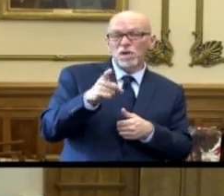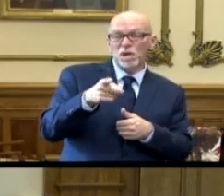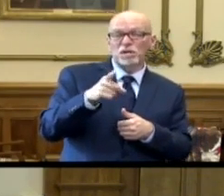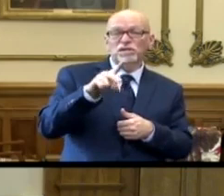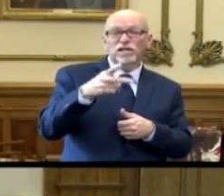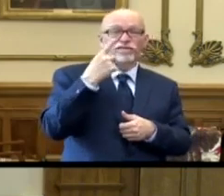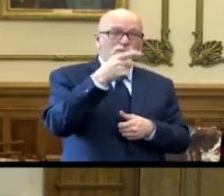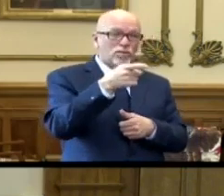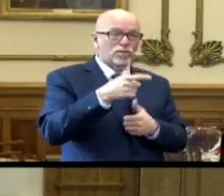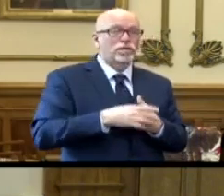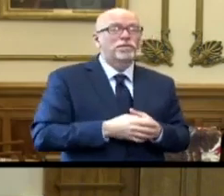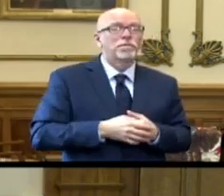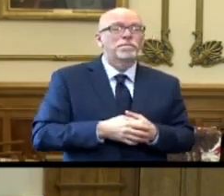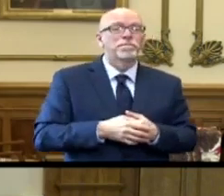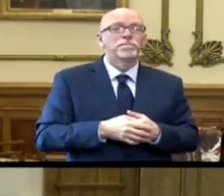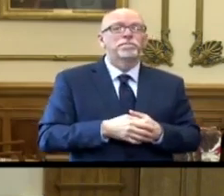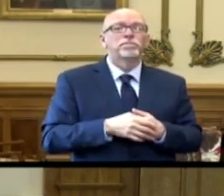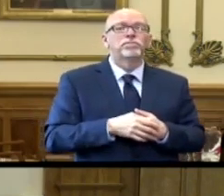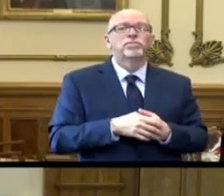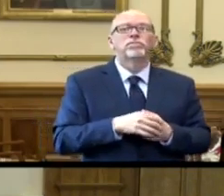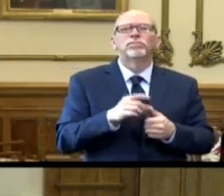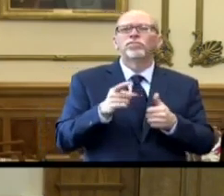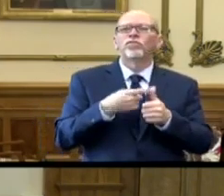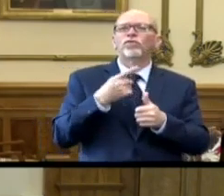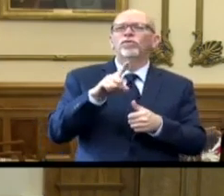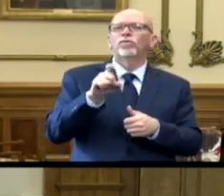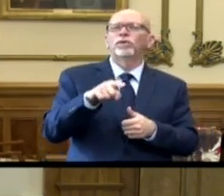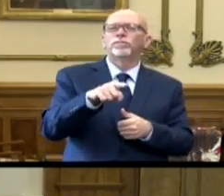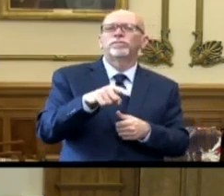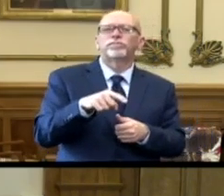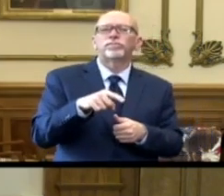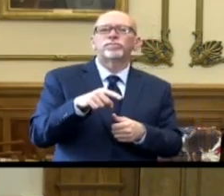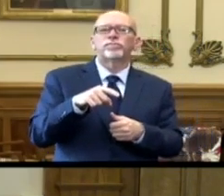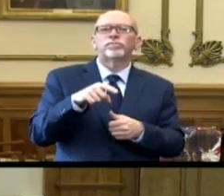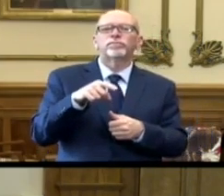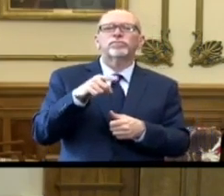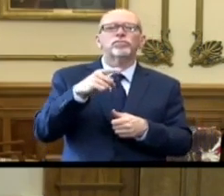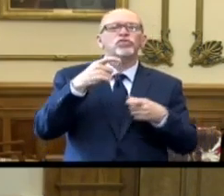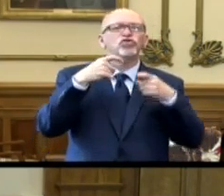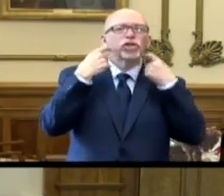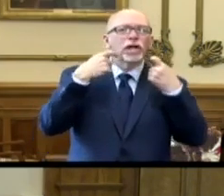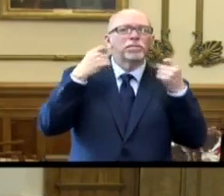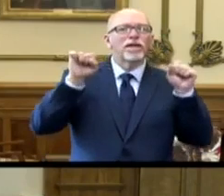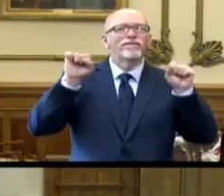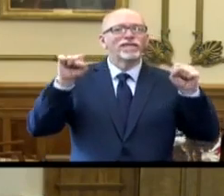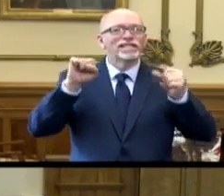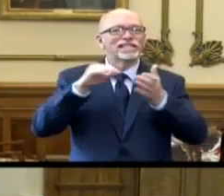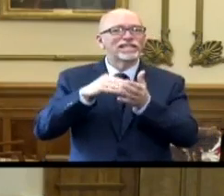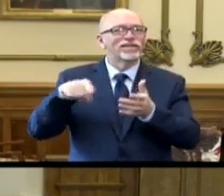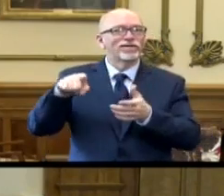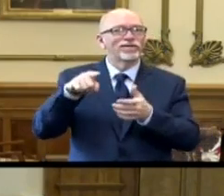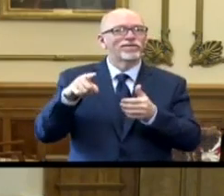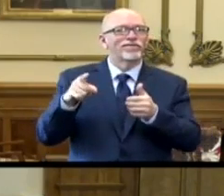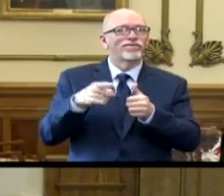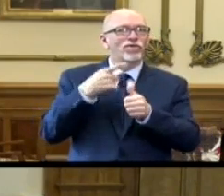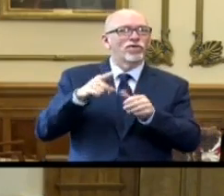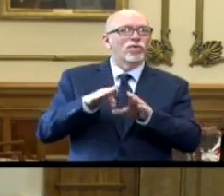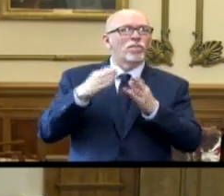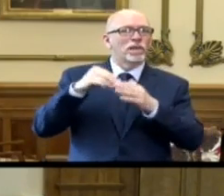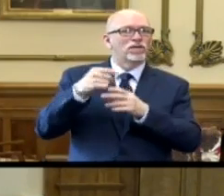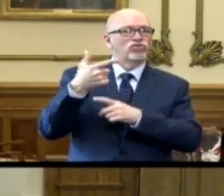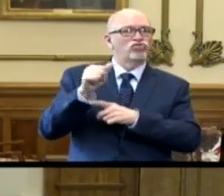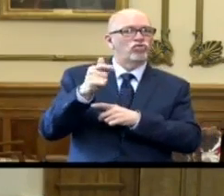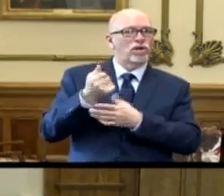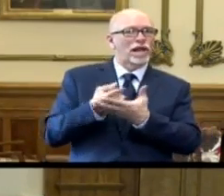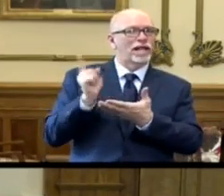and the second one would be for you. Okay. The first would be gyms and fitness centers were among the first businesses to reopen in the state of